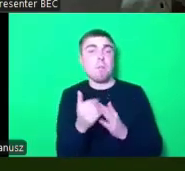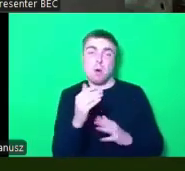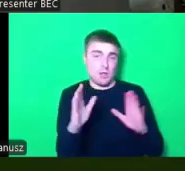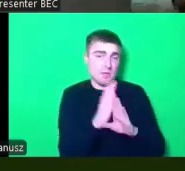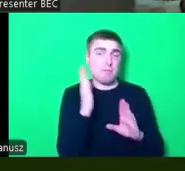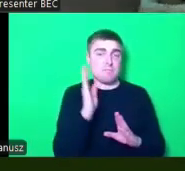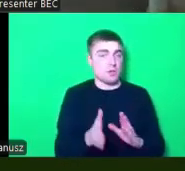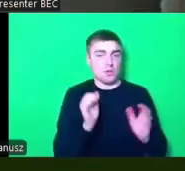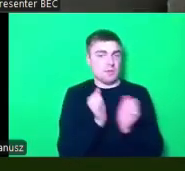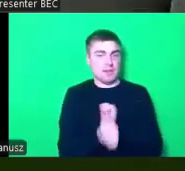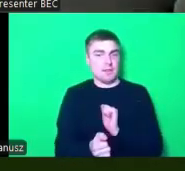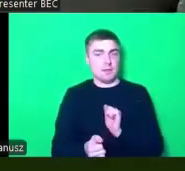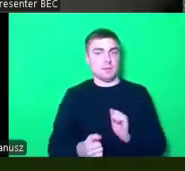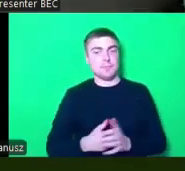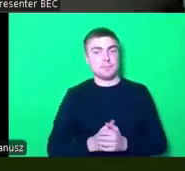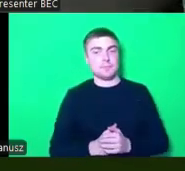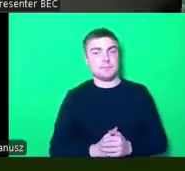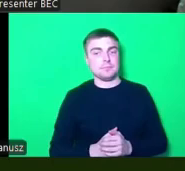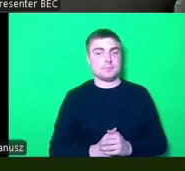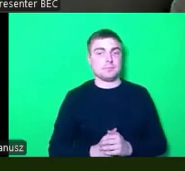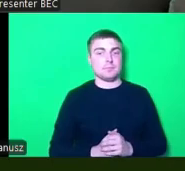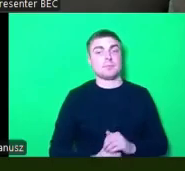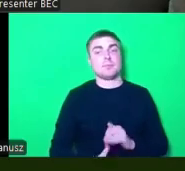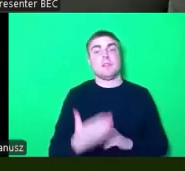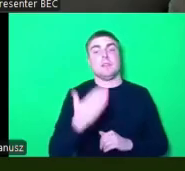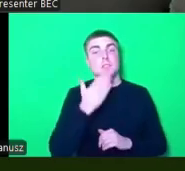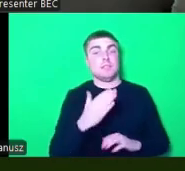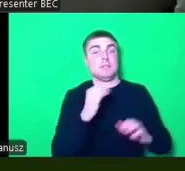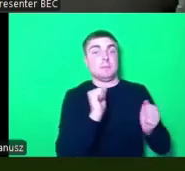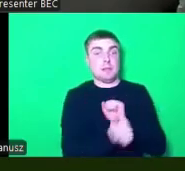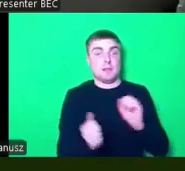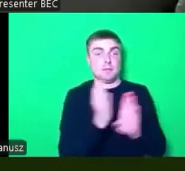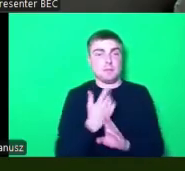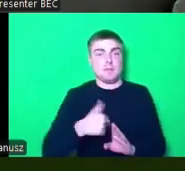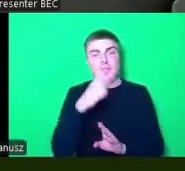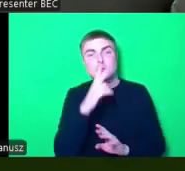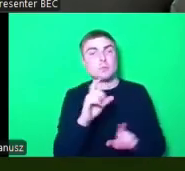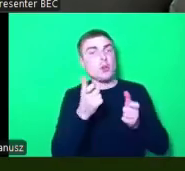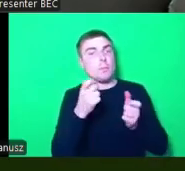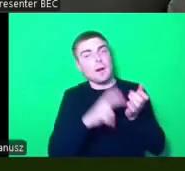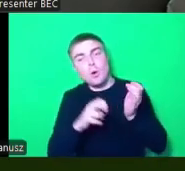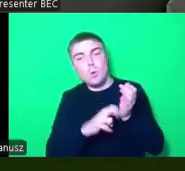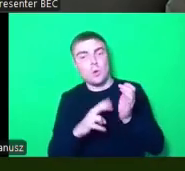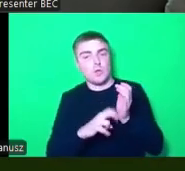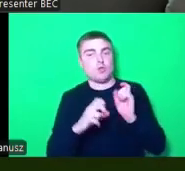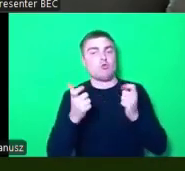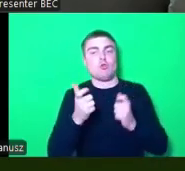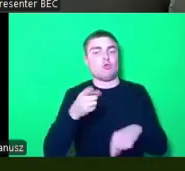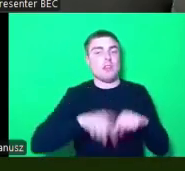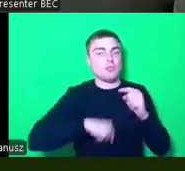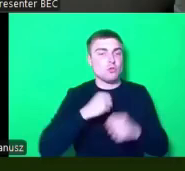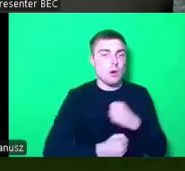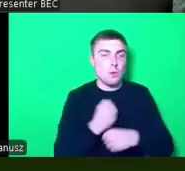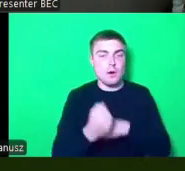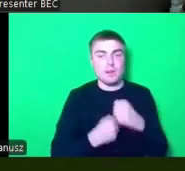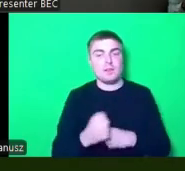see the gaps. We look at functional diversity, we look at functional redundancy, we look at